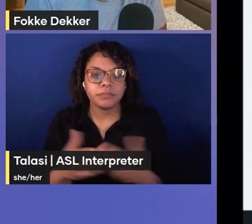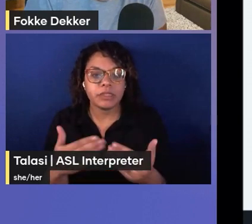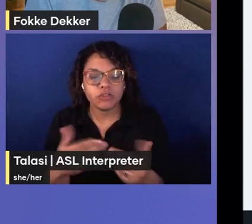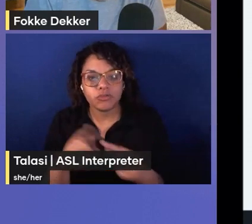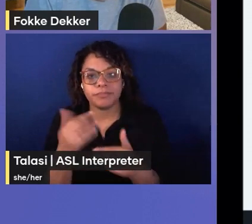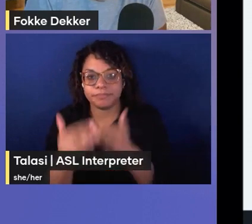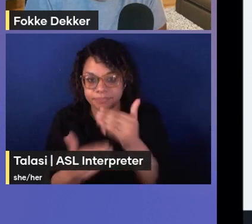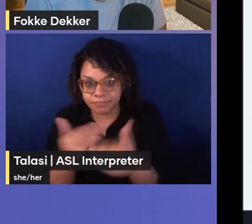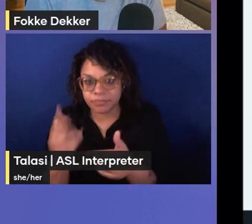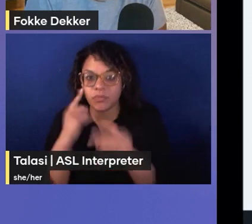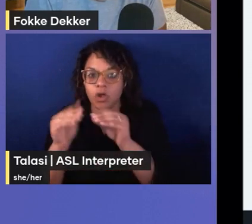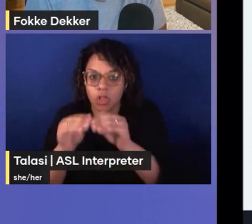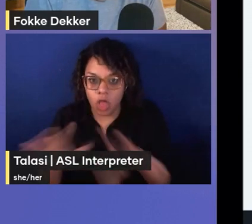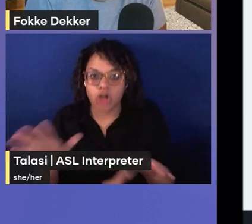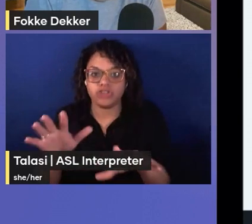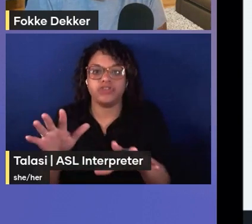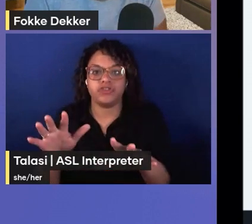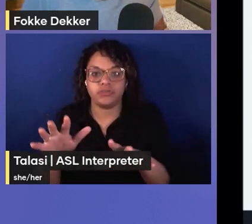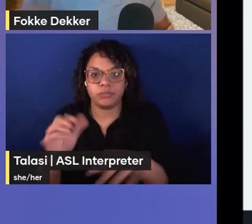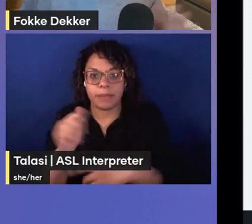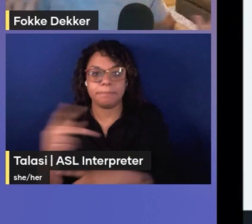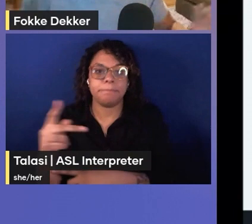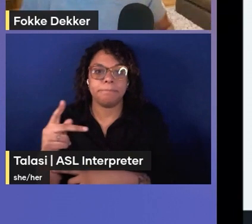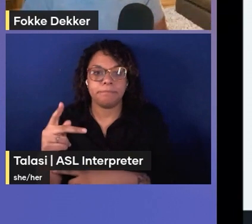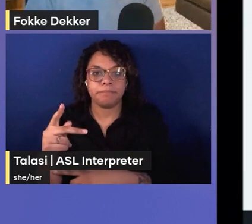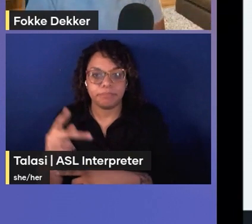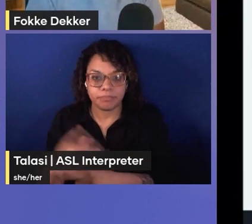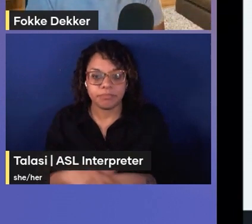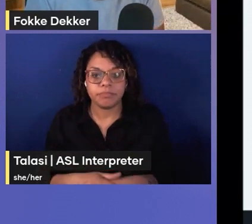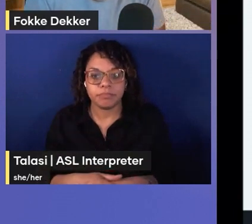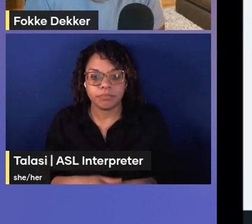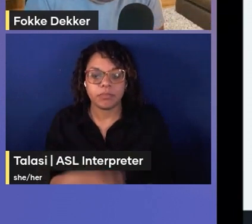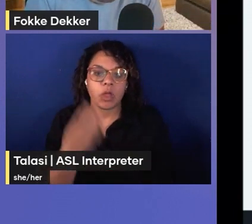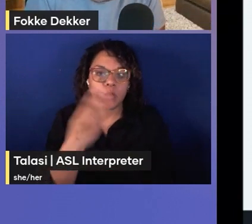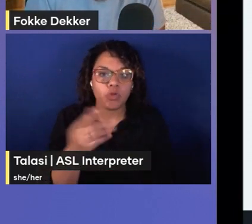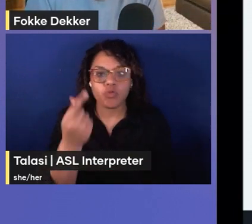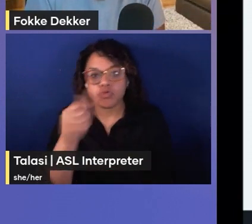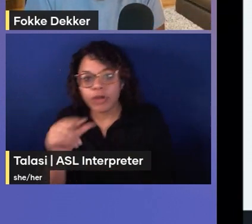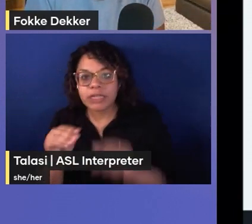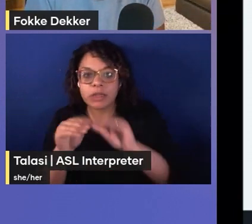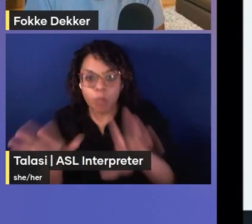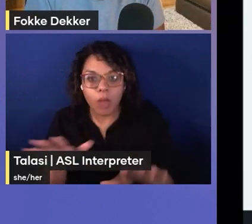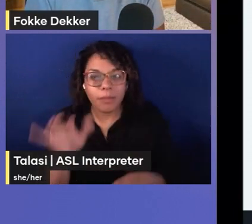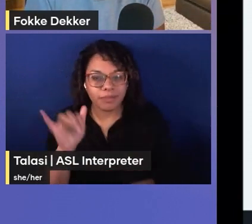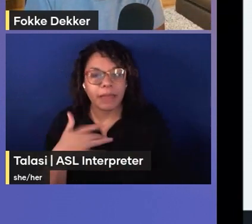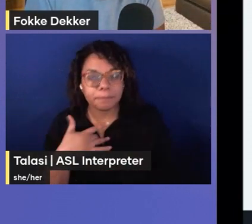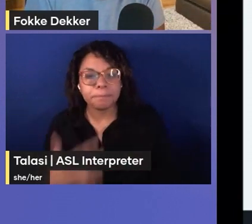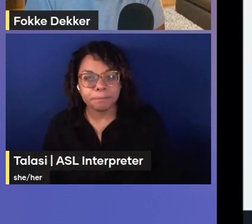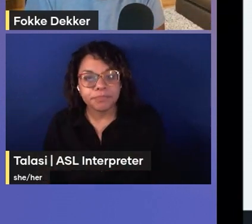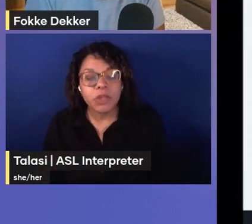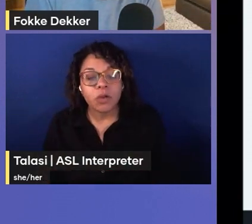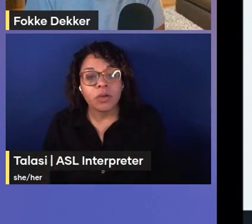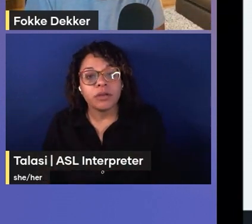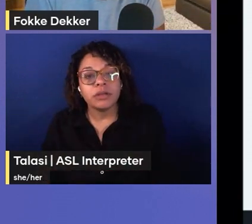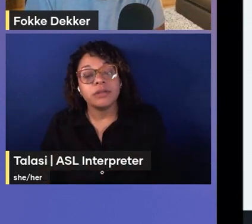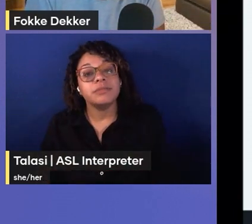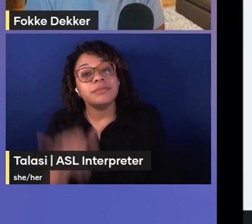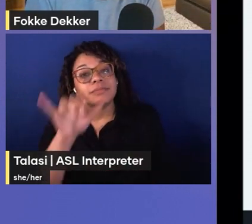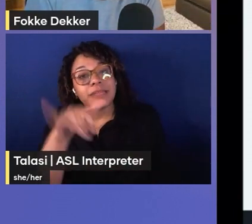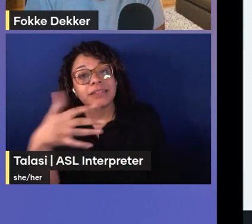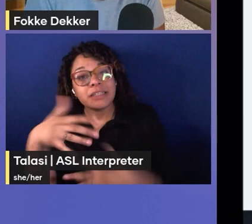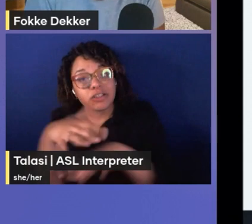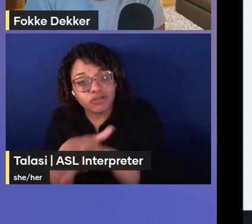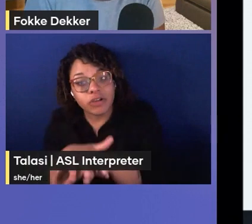to launch the application, to run blue-green deployments and whatnot. So yeah, that is the integration we've